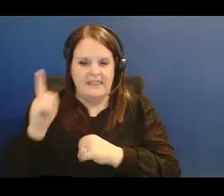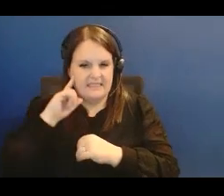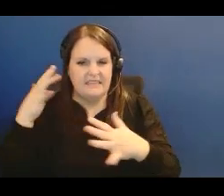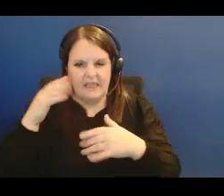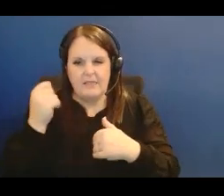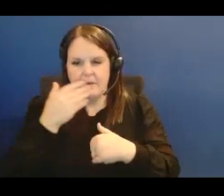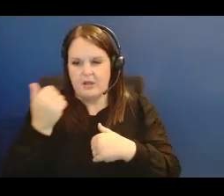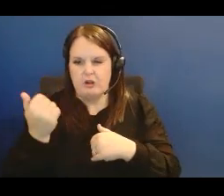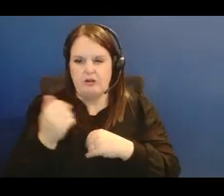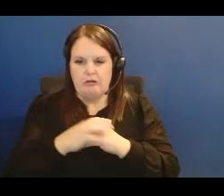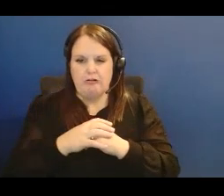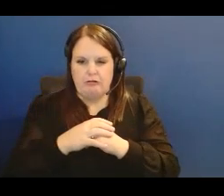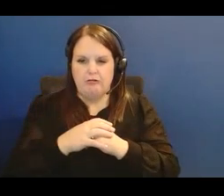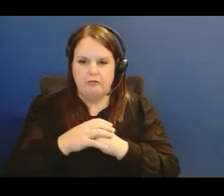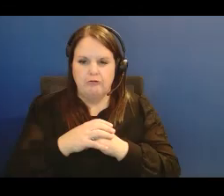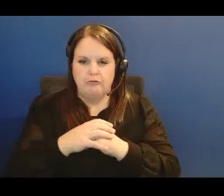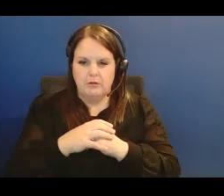better.